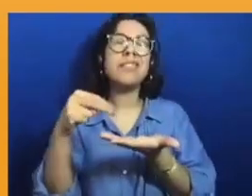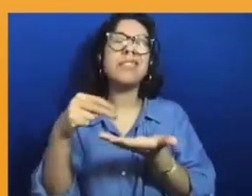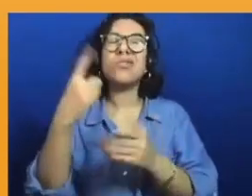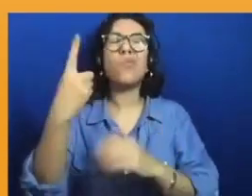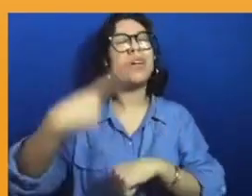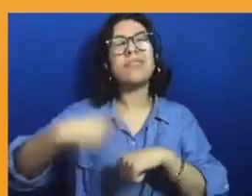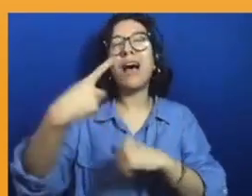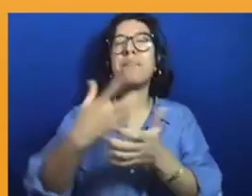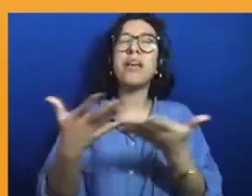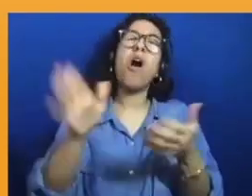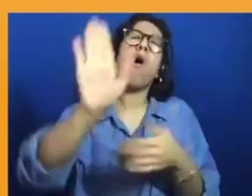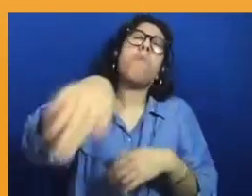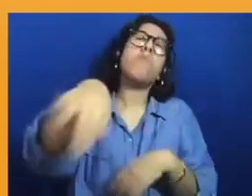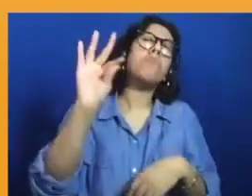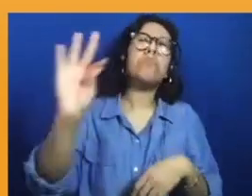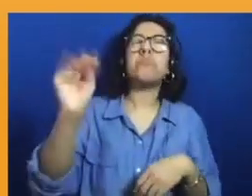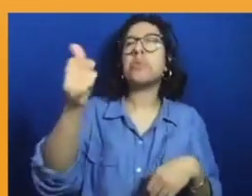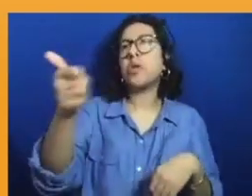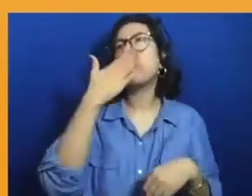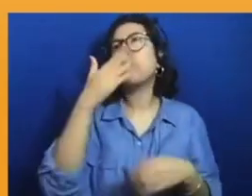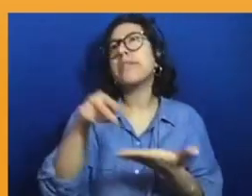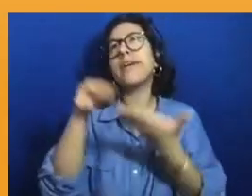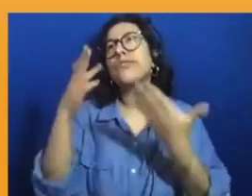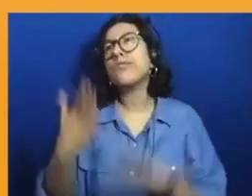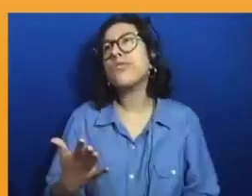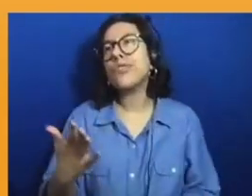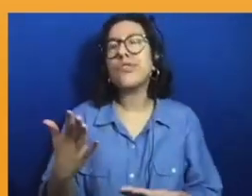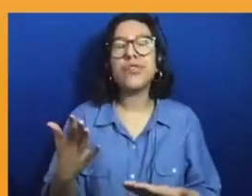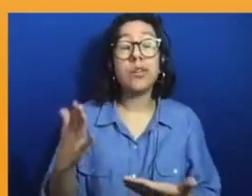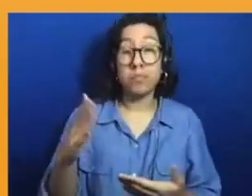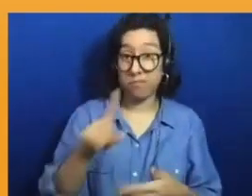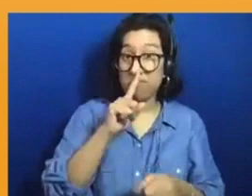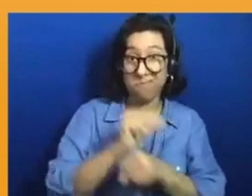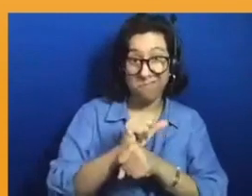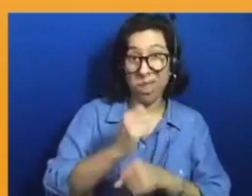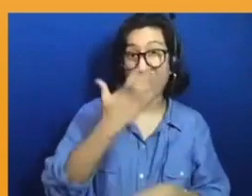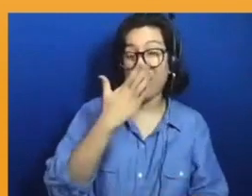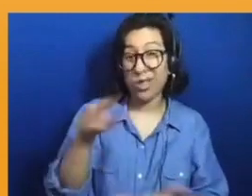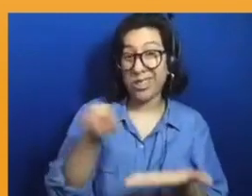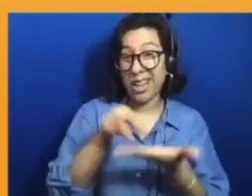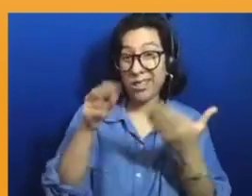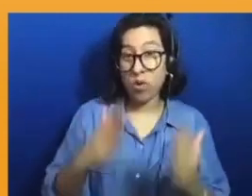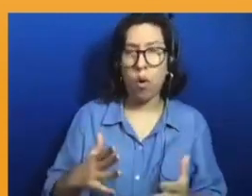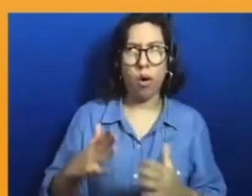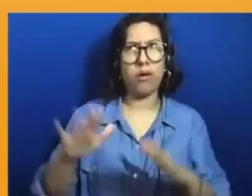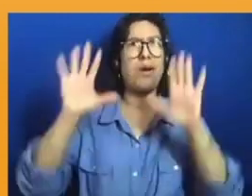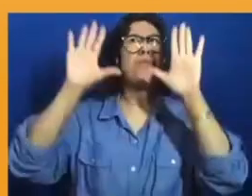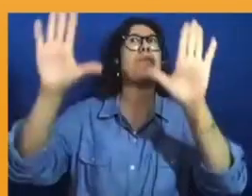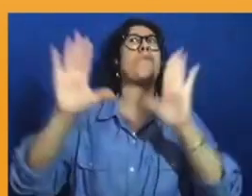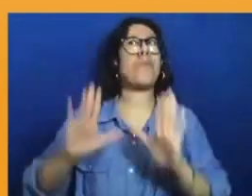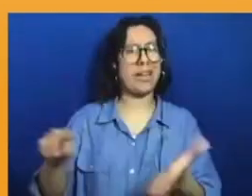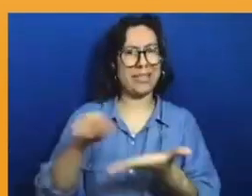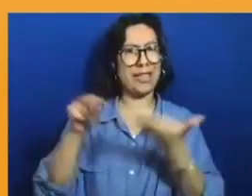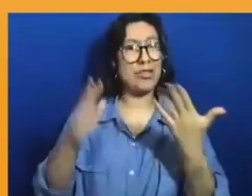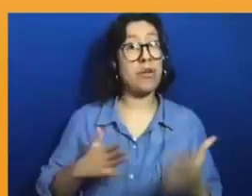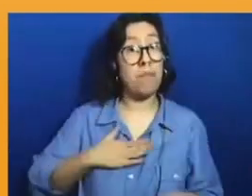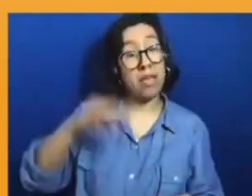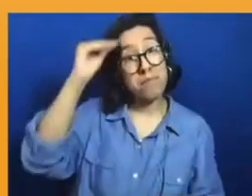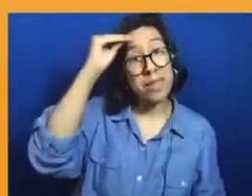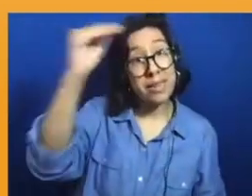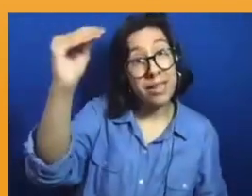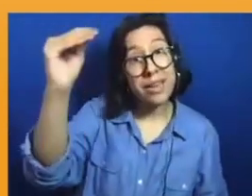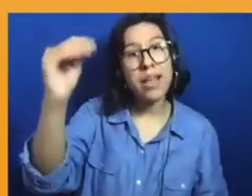know, you're a good dancer, but to be a good dancer or to be a great dancer, in my opinion, is to be a